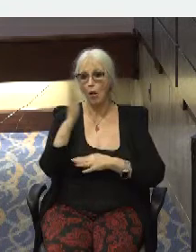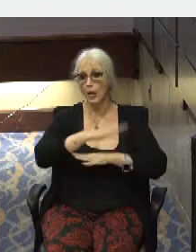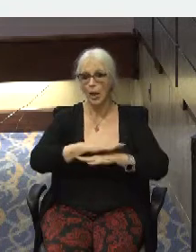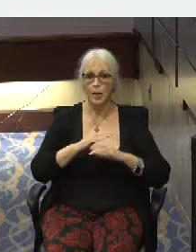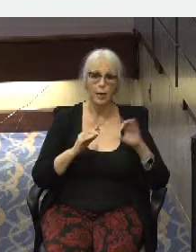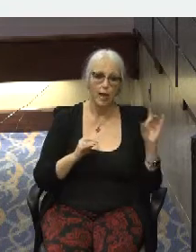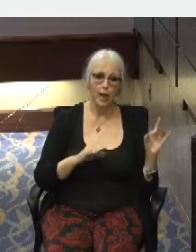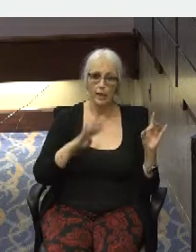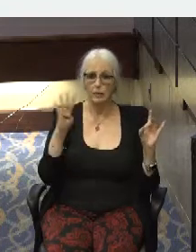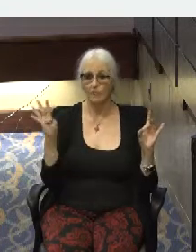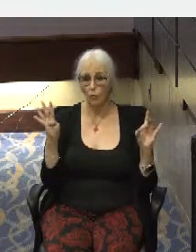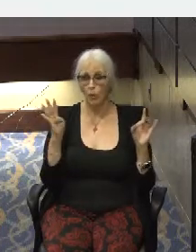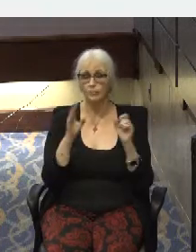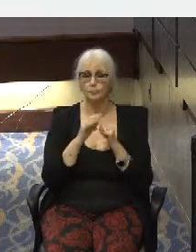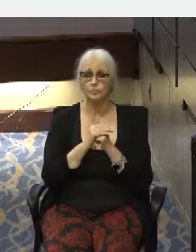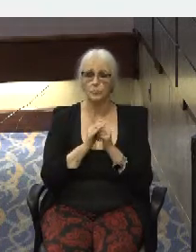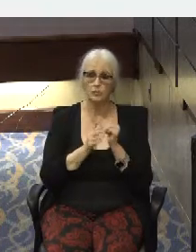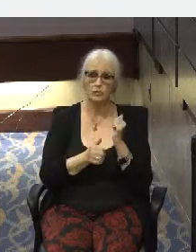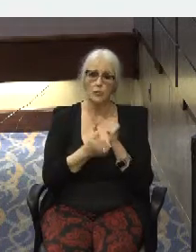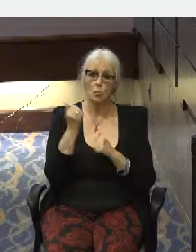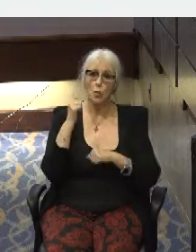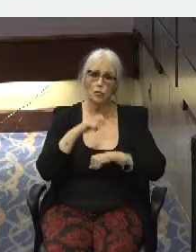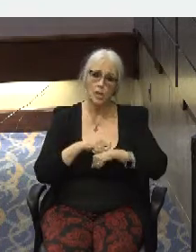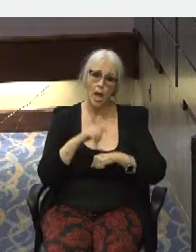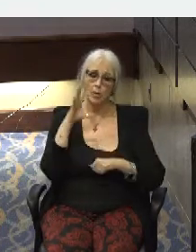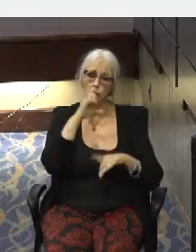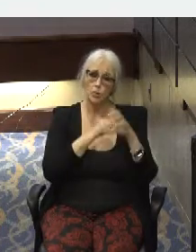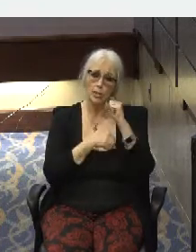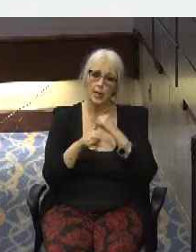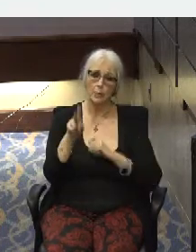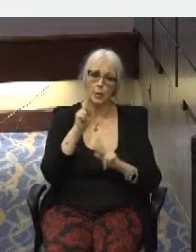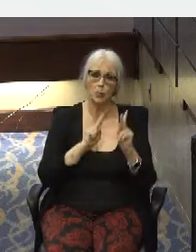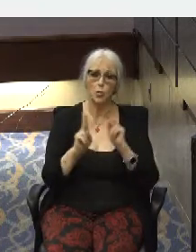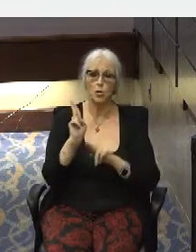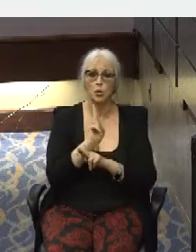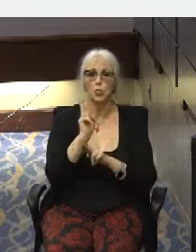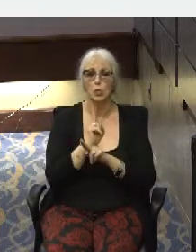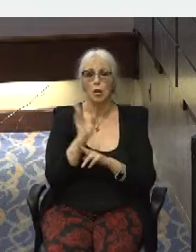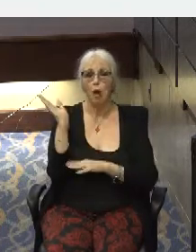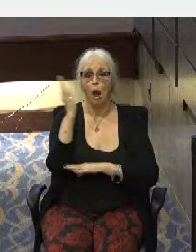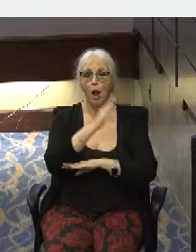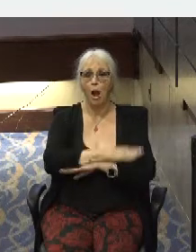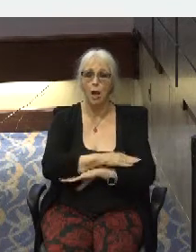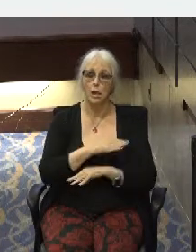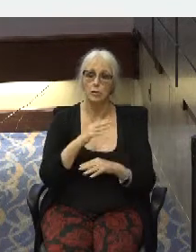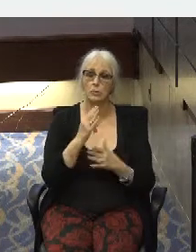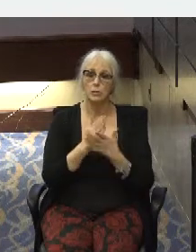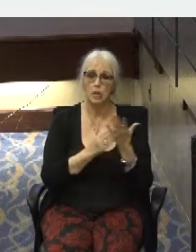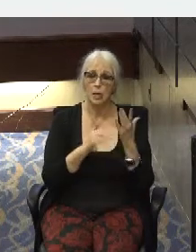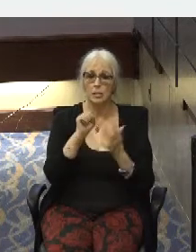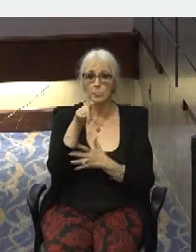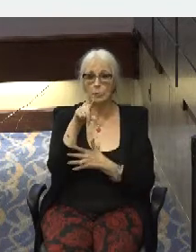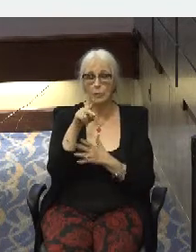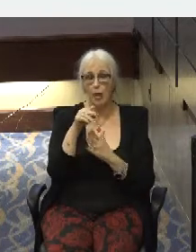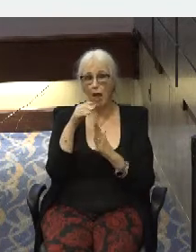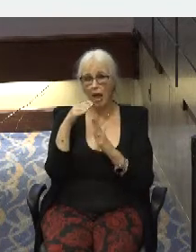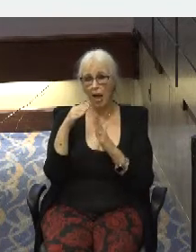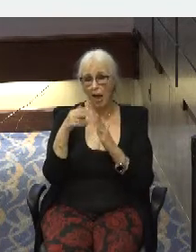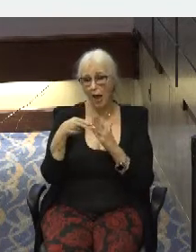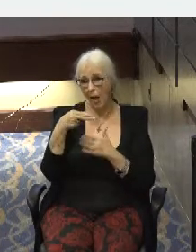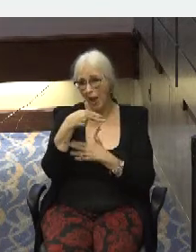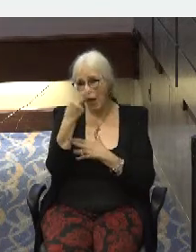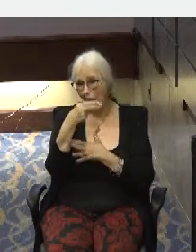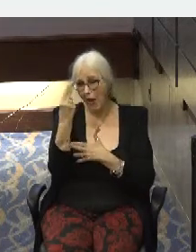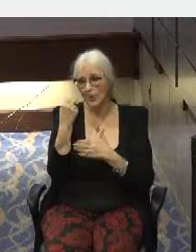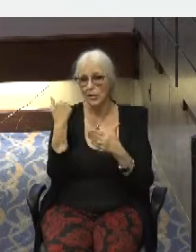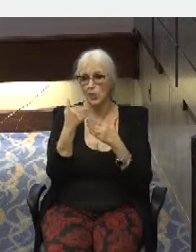4 p.m., which generally is a predictor that people use it all day long. There are some spikes near the end of the day, particularly out near the